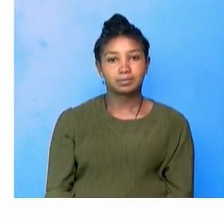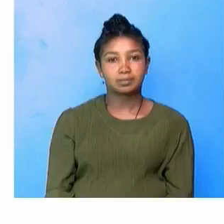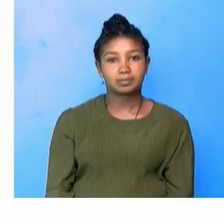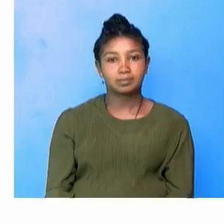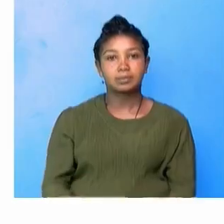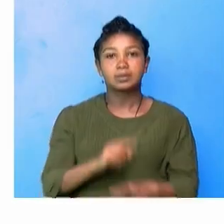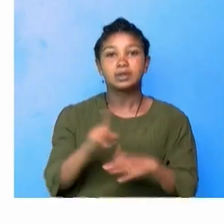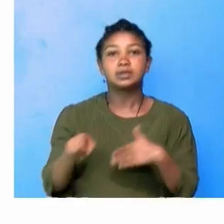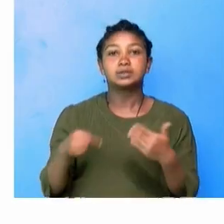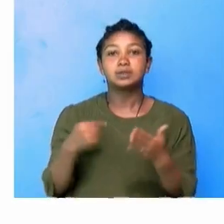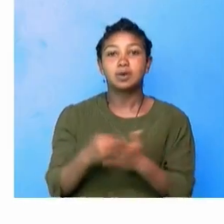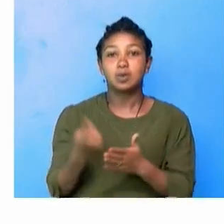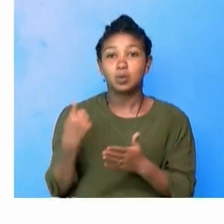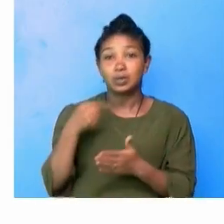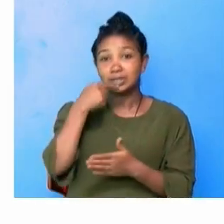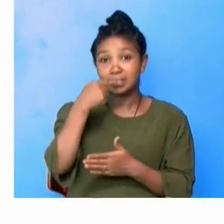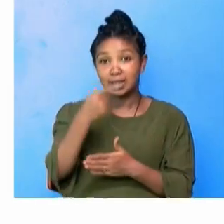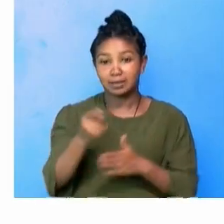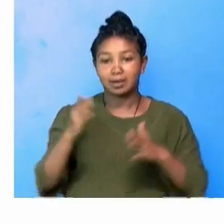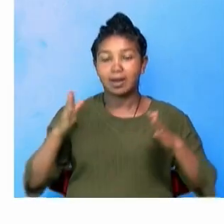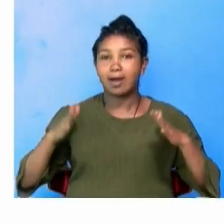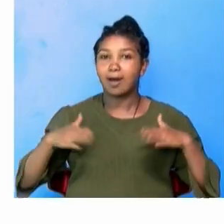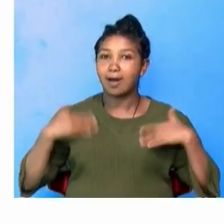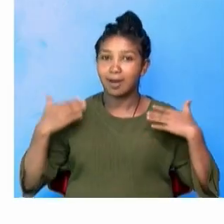So, we said happy,